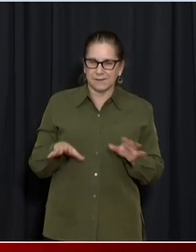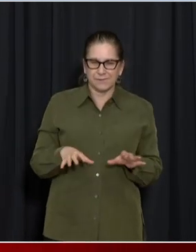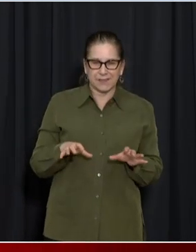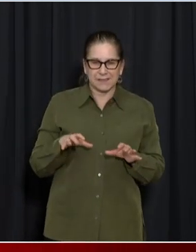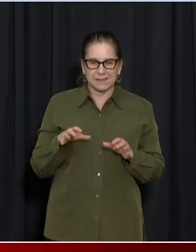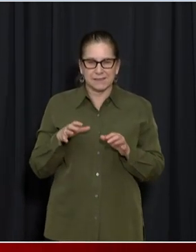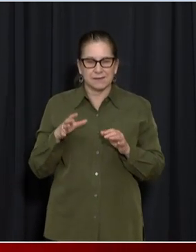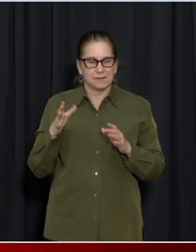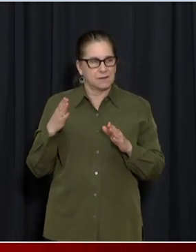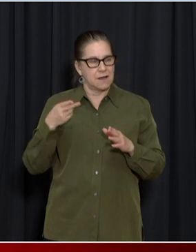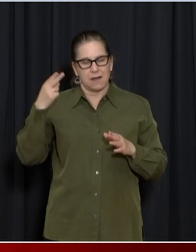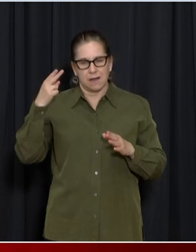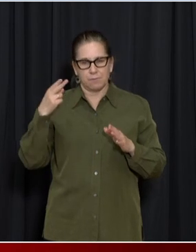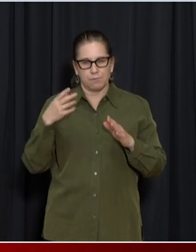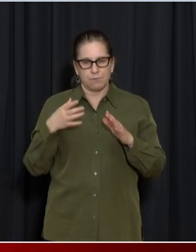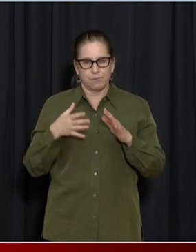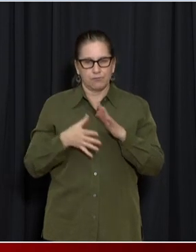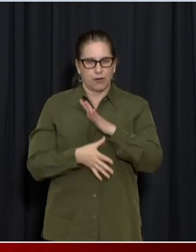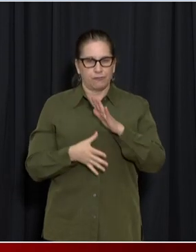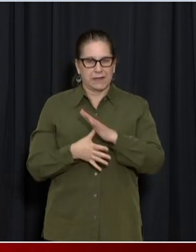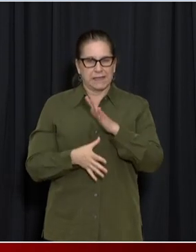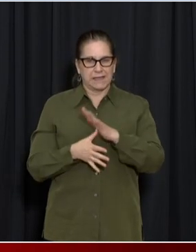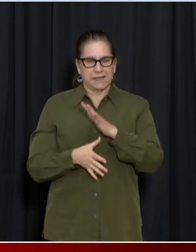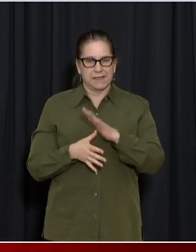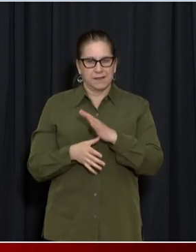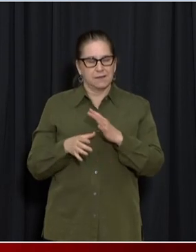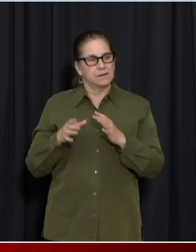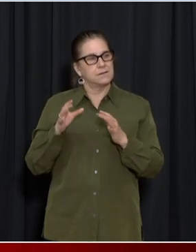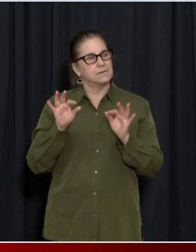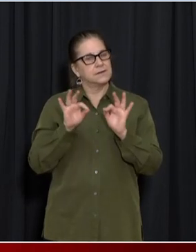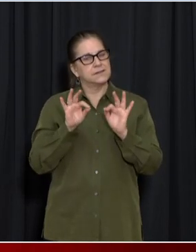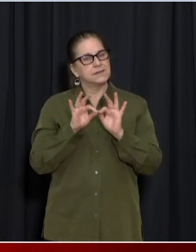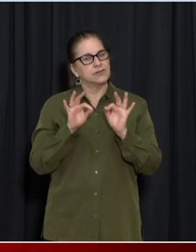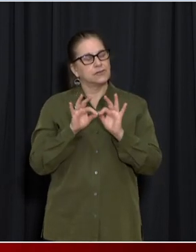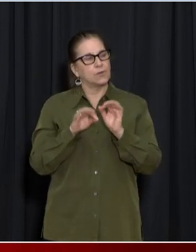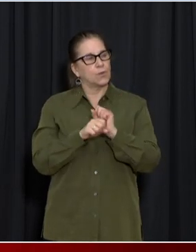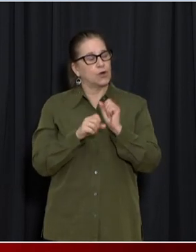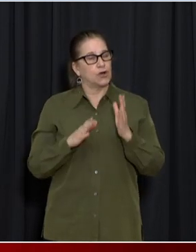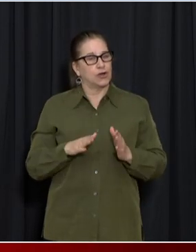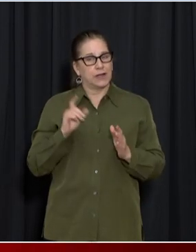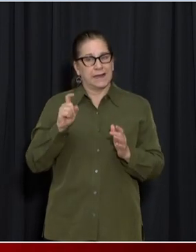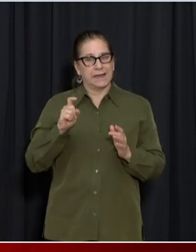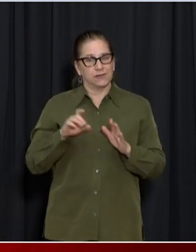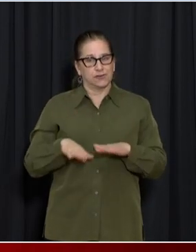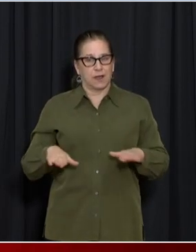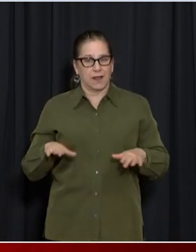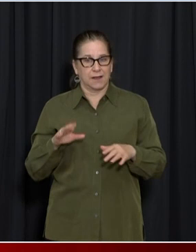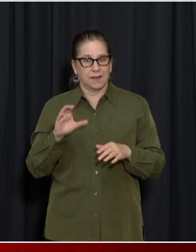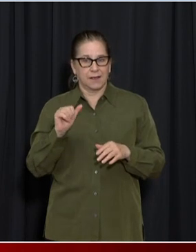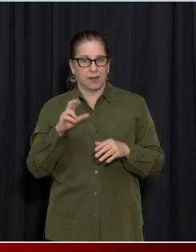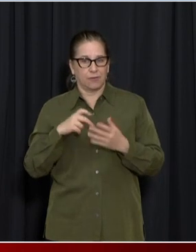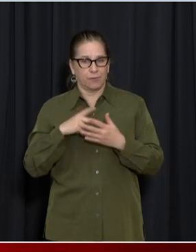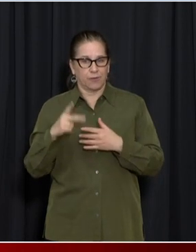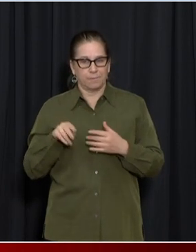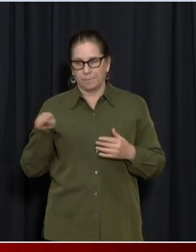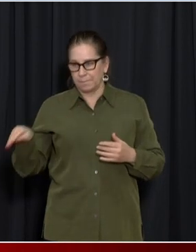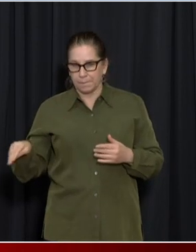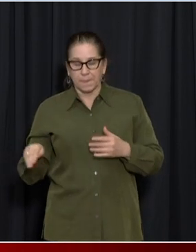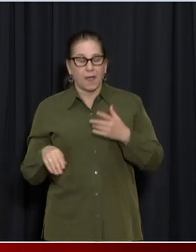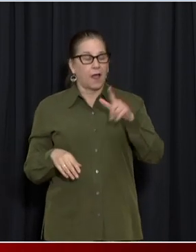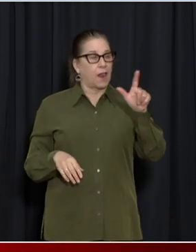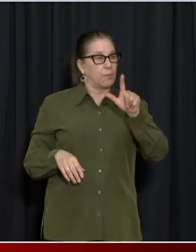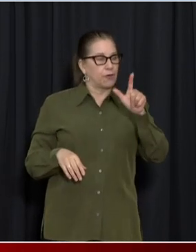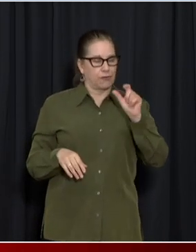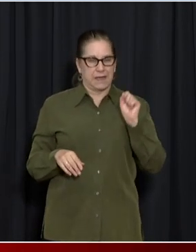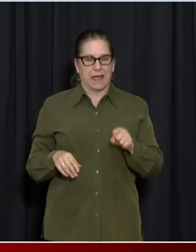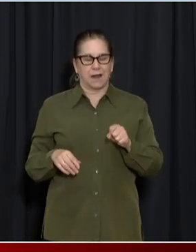of site-critical and essential workers, and curbside library service. In Stage 2, all activities, including